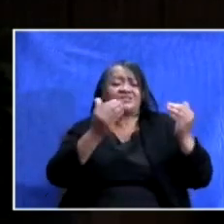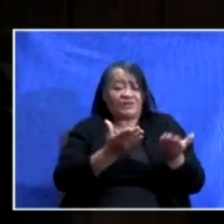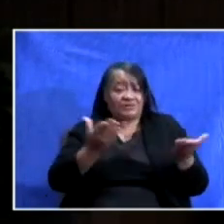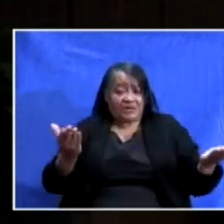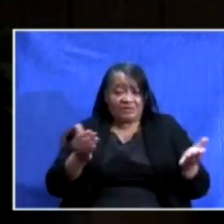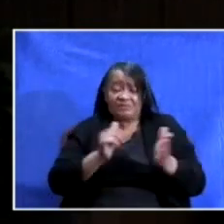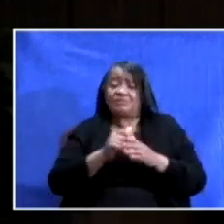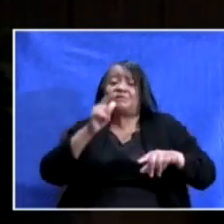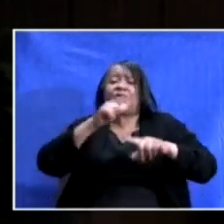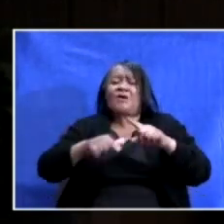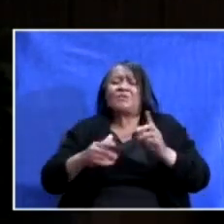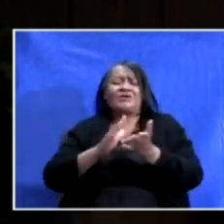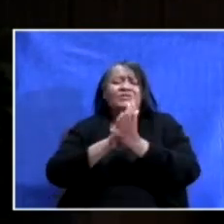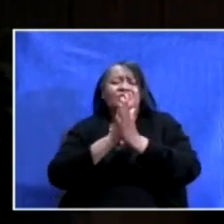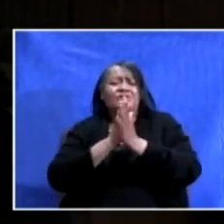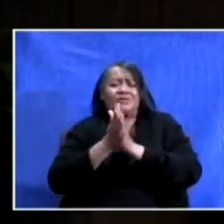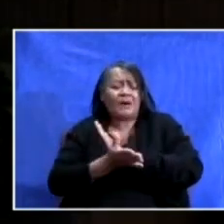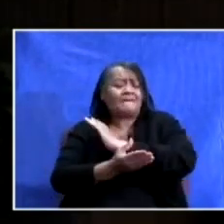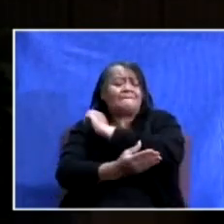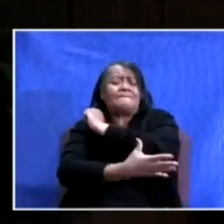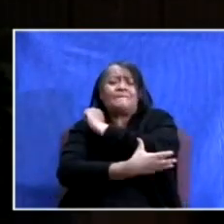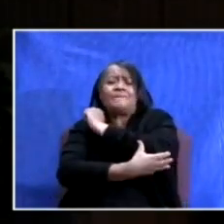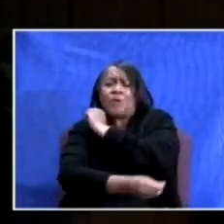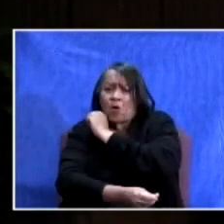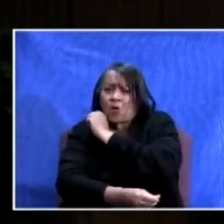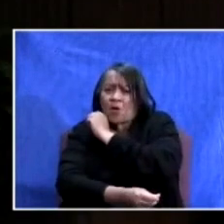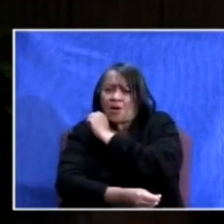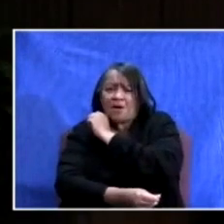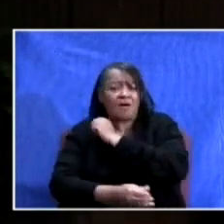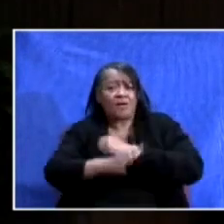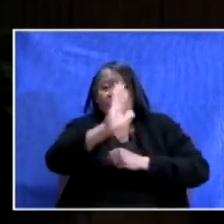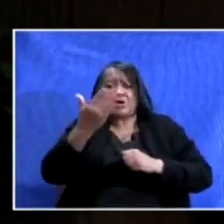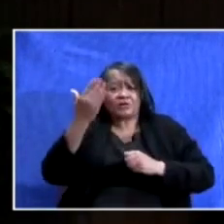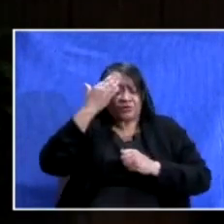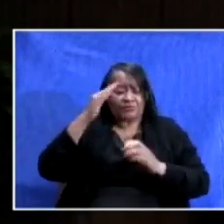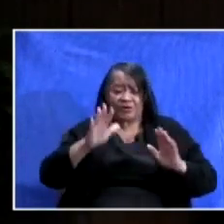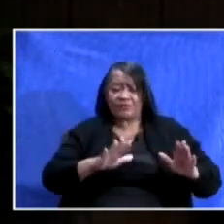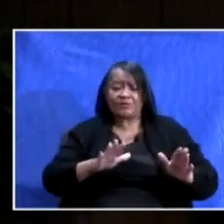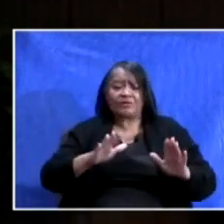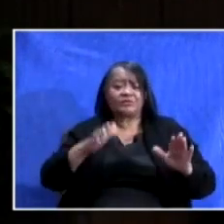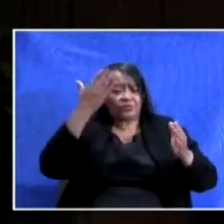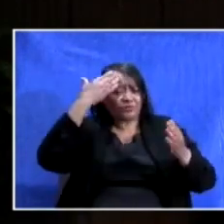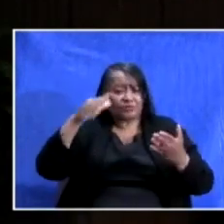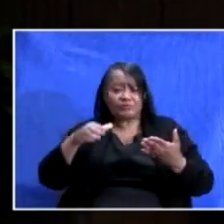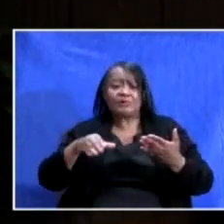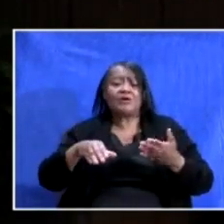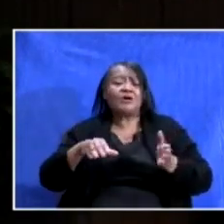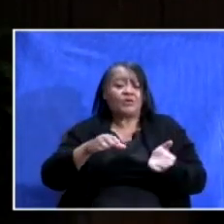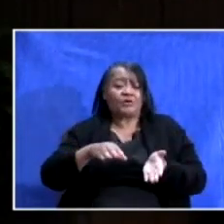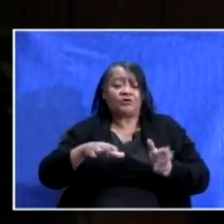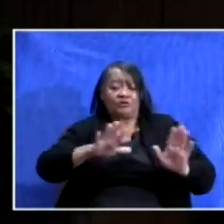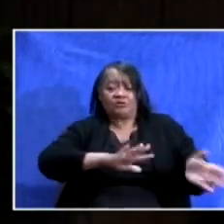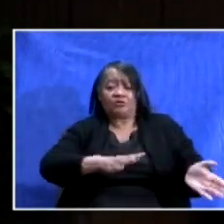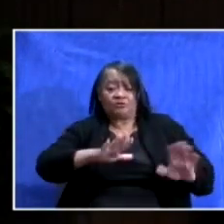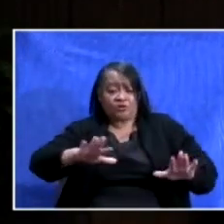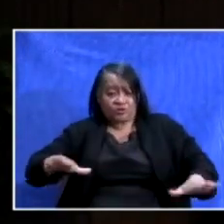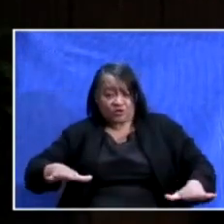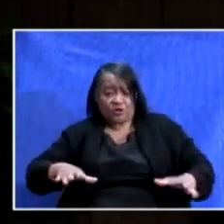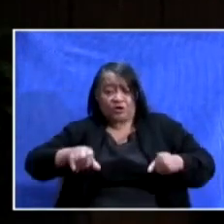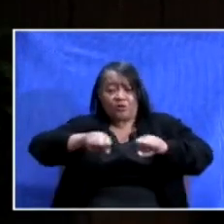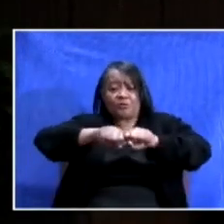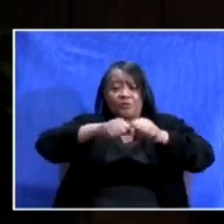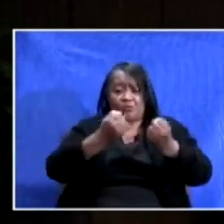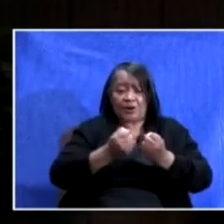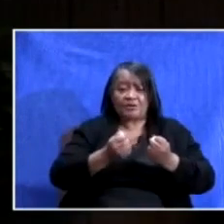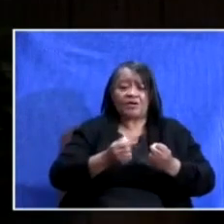things. But to be poor, you never know when your child's going to break their glasses. And you got to go